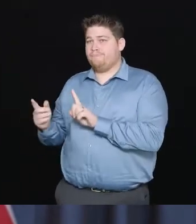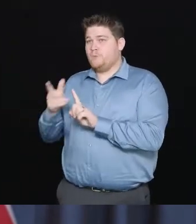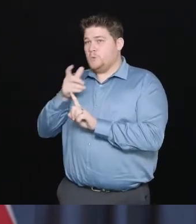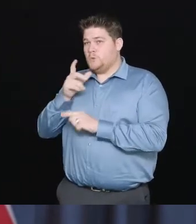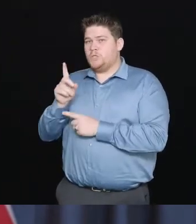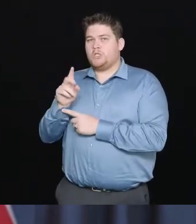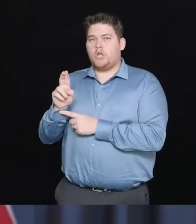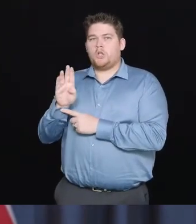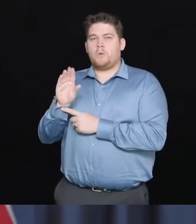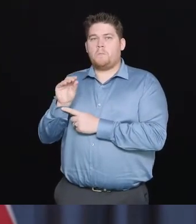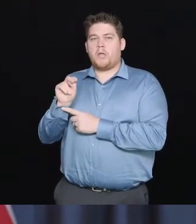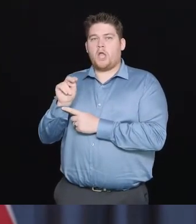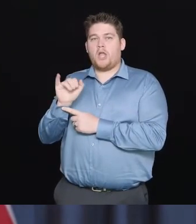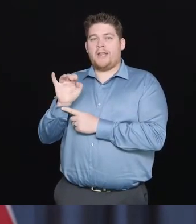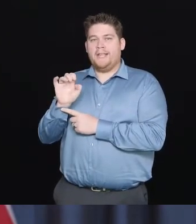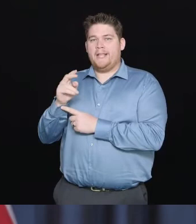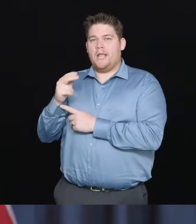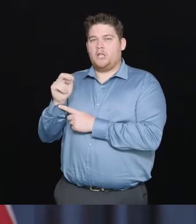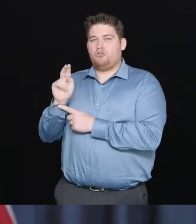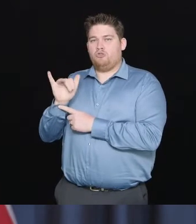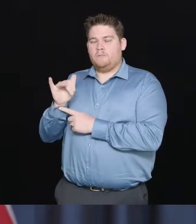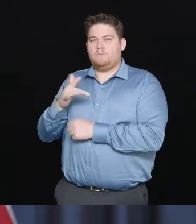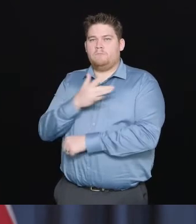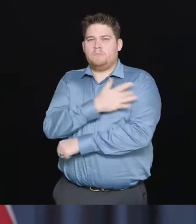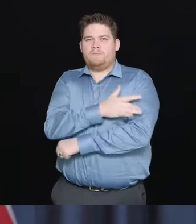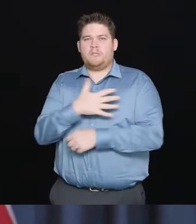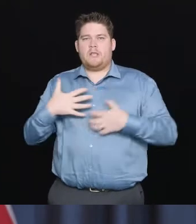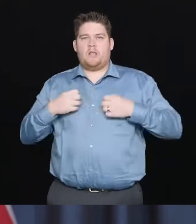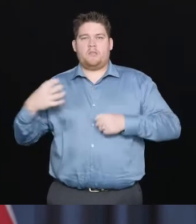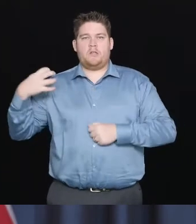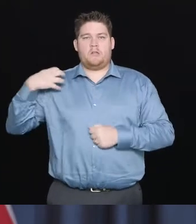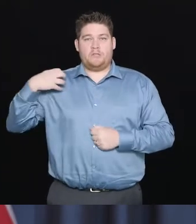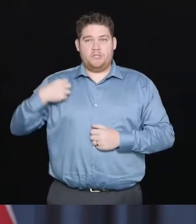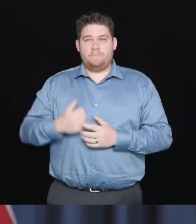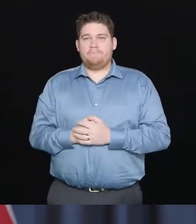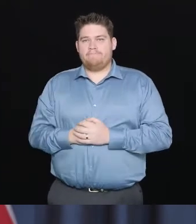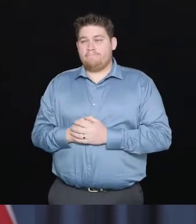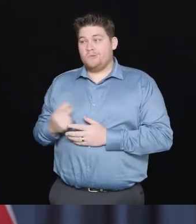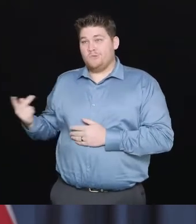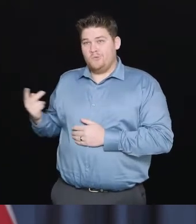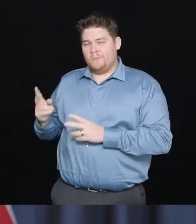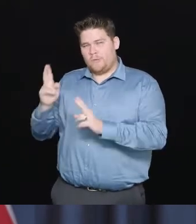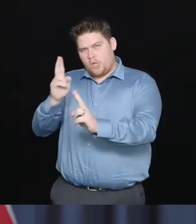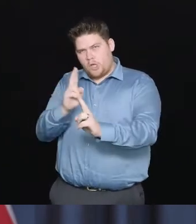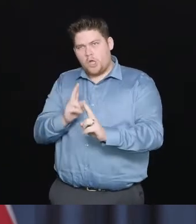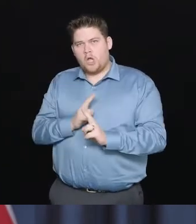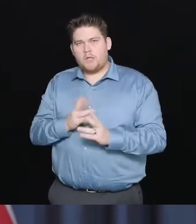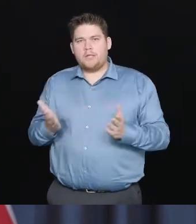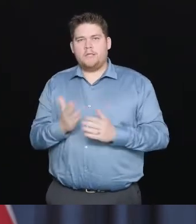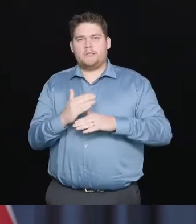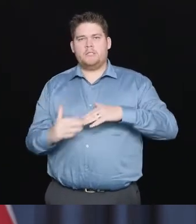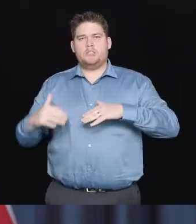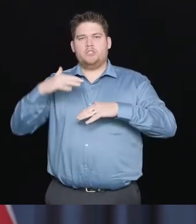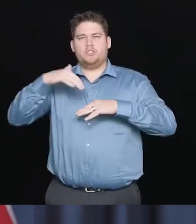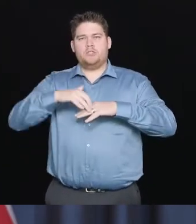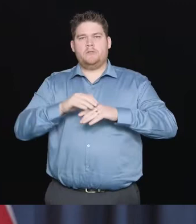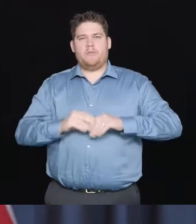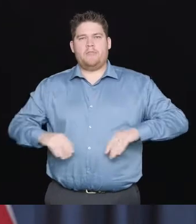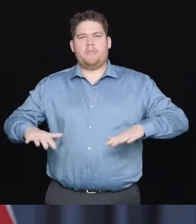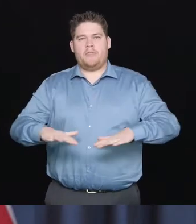Columbia. We're honored to be here on the traditional territories of the Songhees and the Esquimalt First Nations. Just to give you a sense